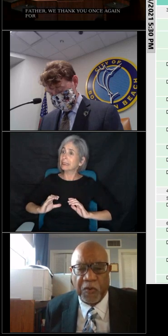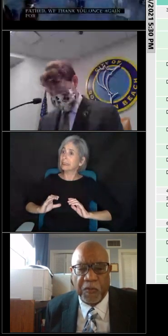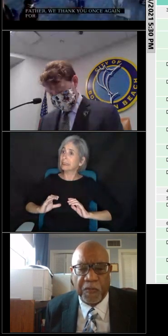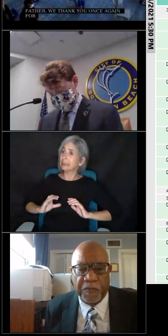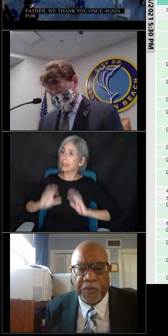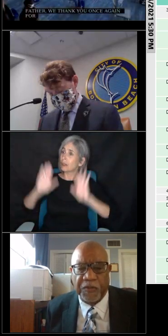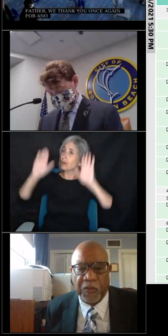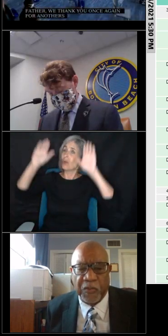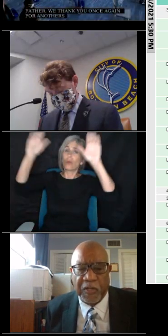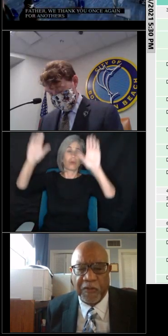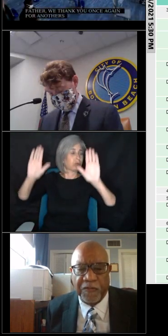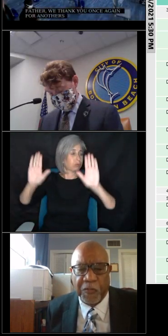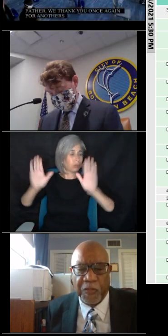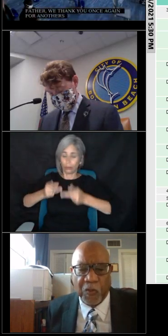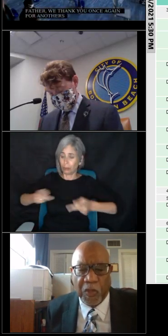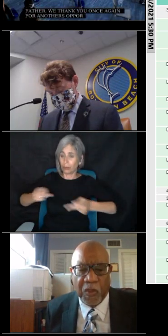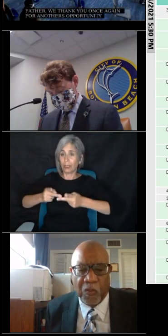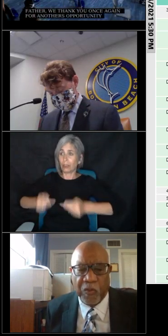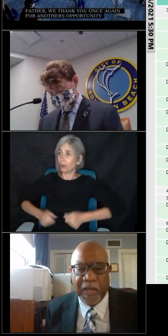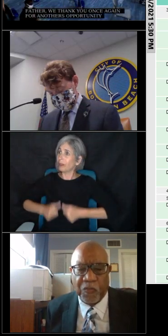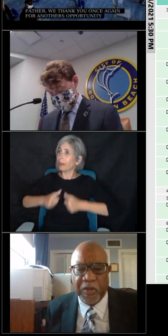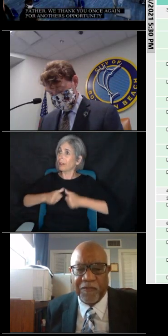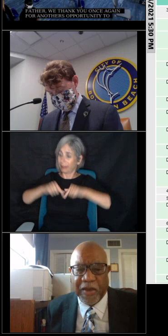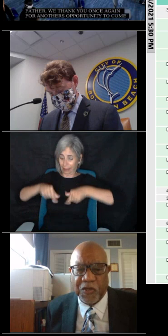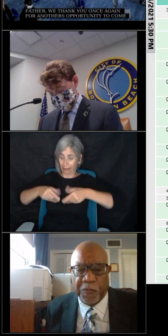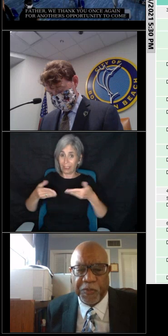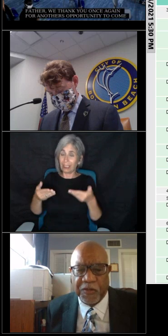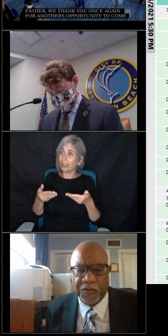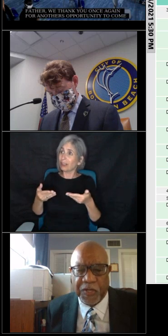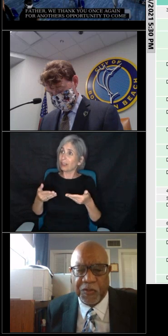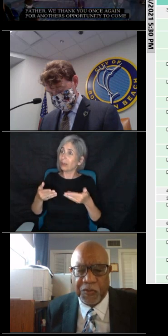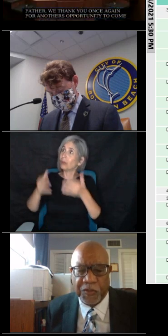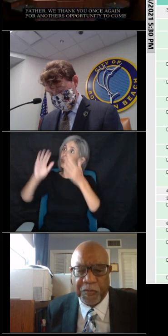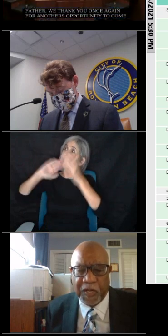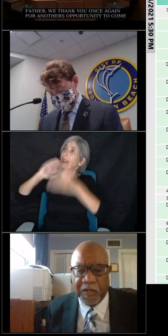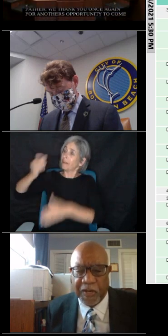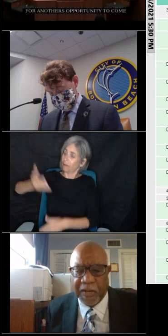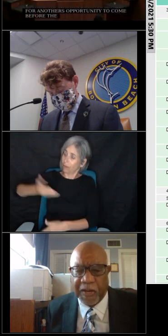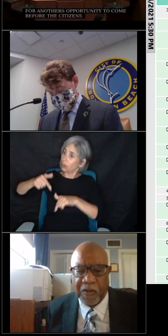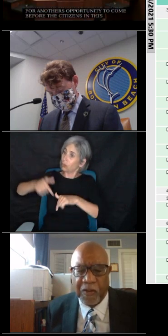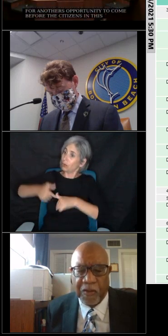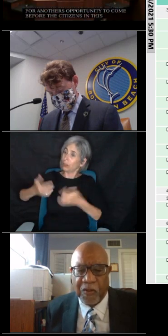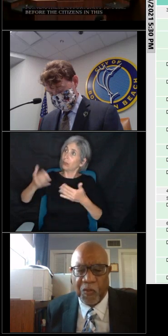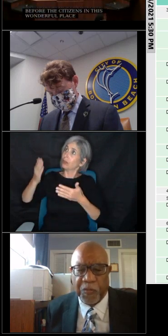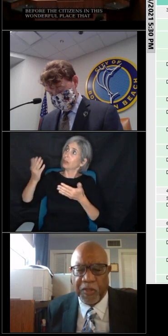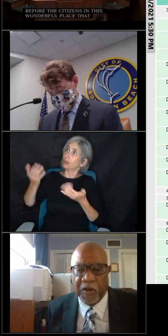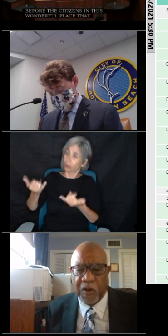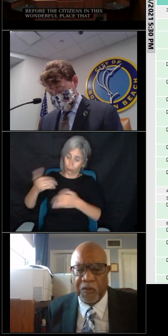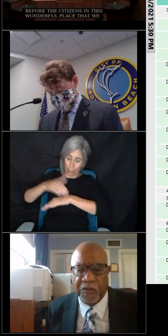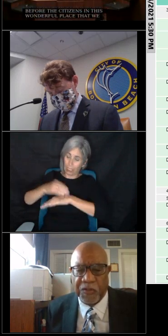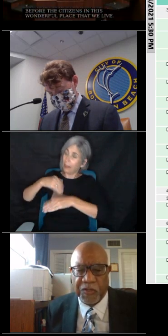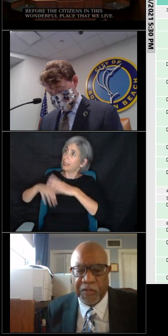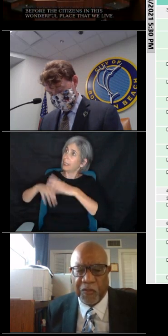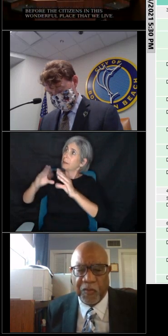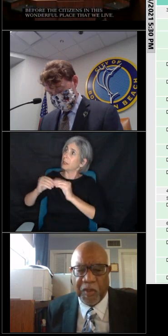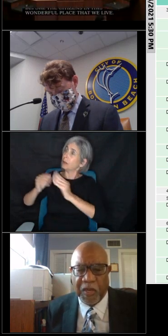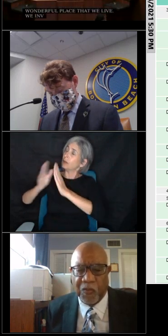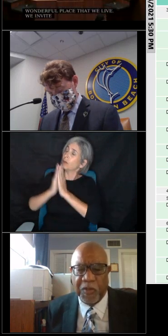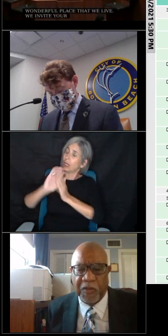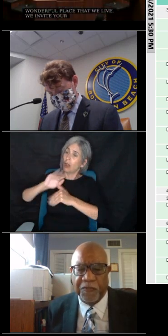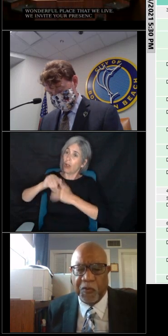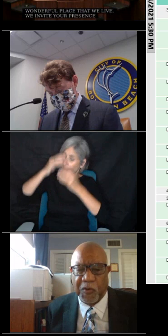this wonderful place that we live. We invite your presence into this meeting tonight. We pray that all the decisions